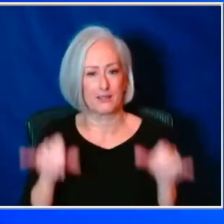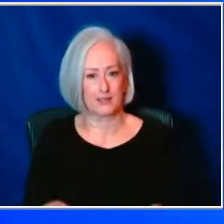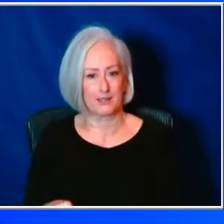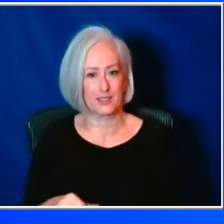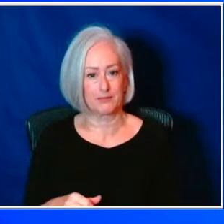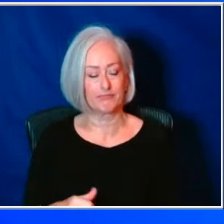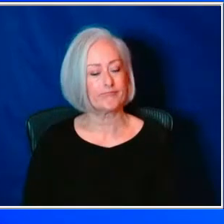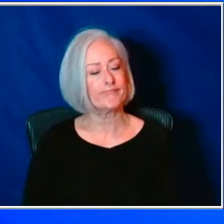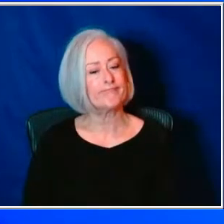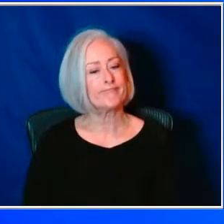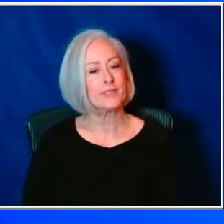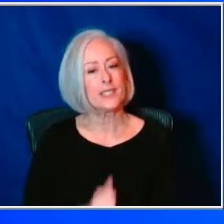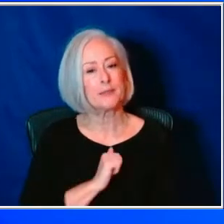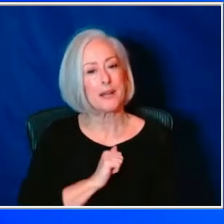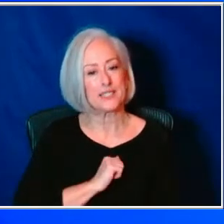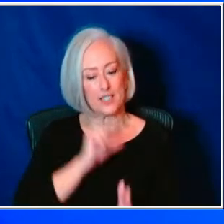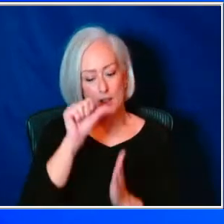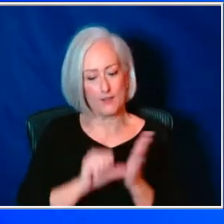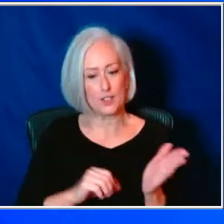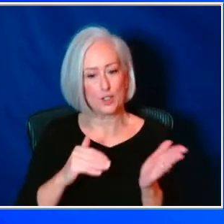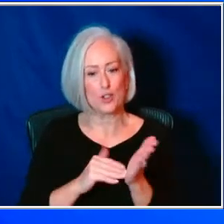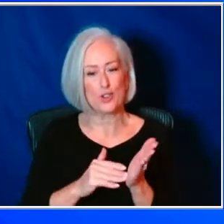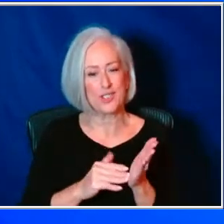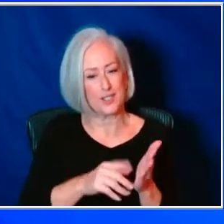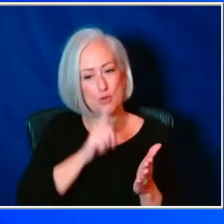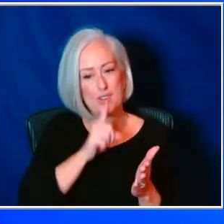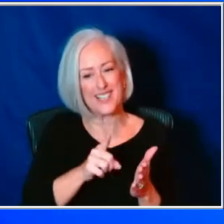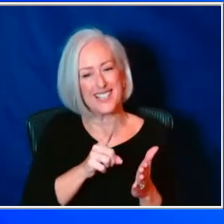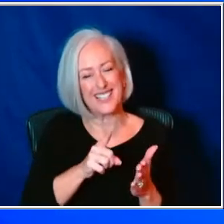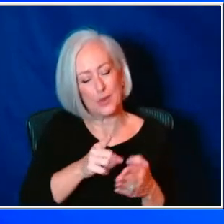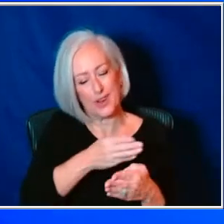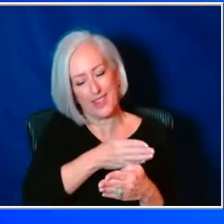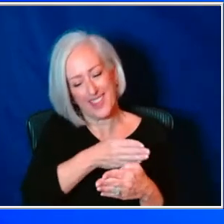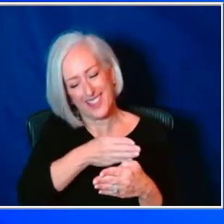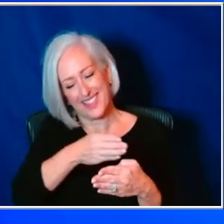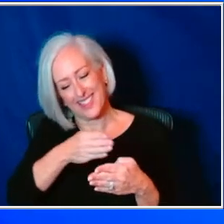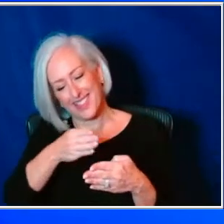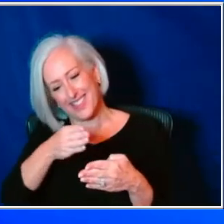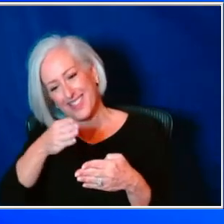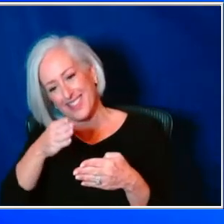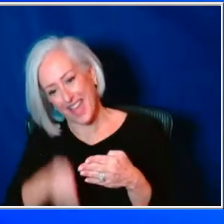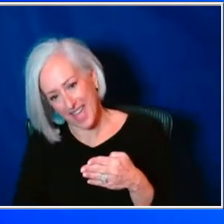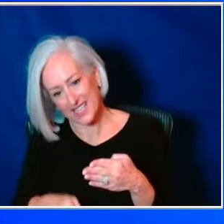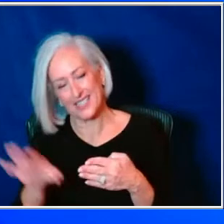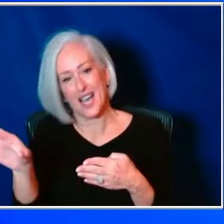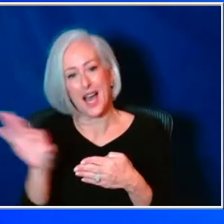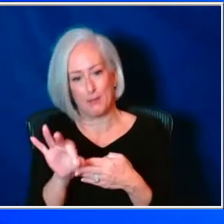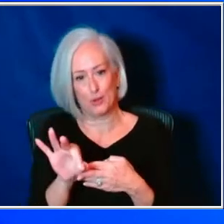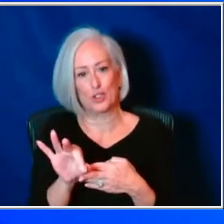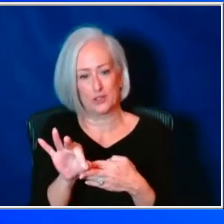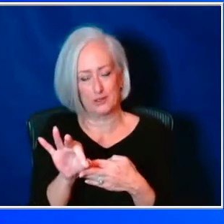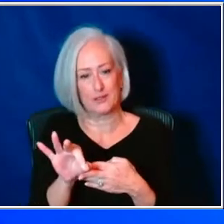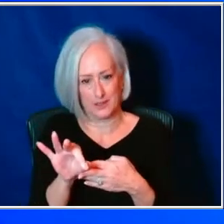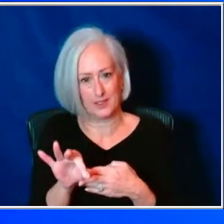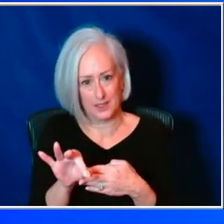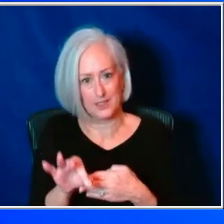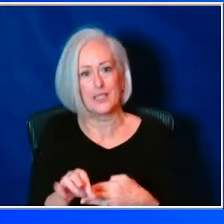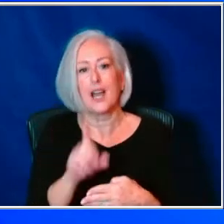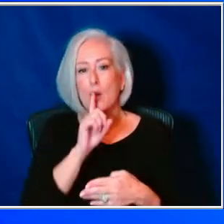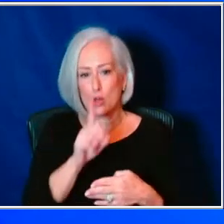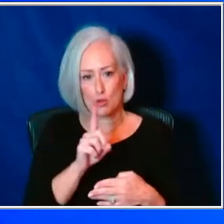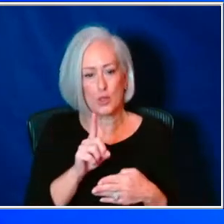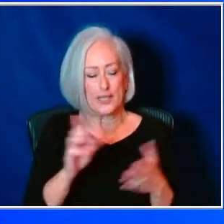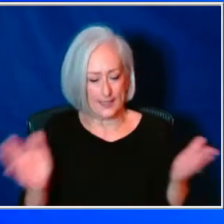the end of the line. I would echo the comments about, you know, conditioning and having a strong core, both the